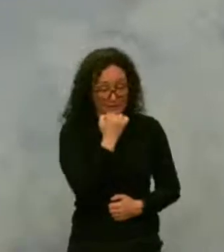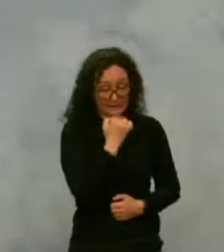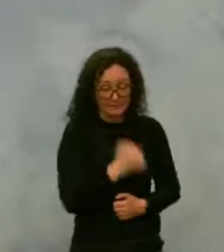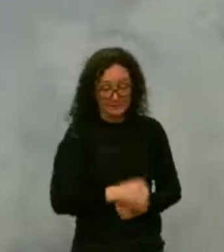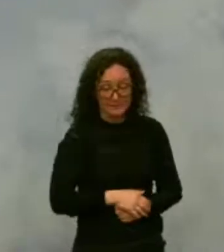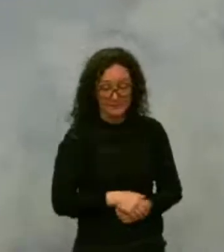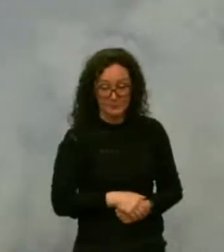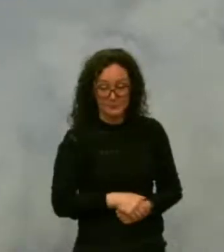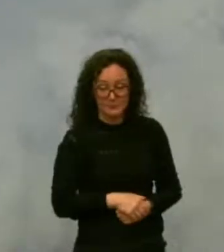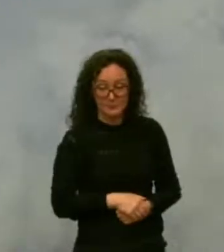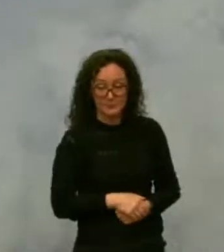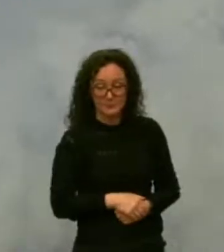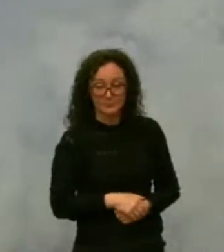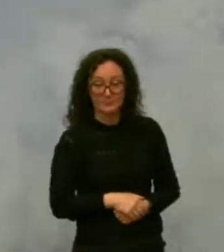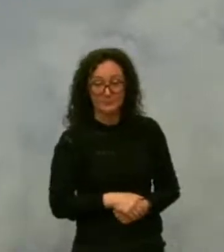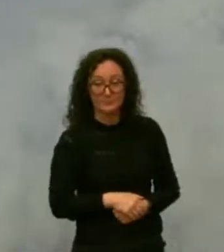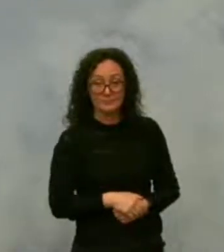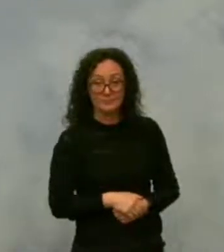Thank you.